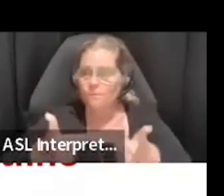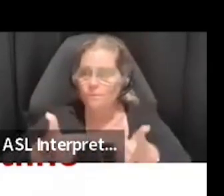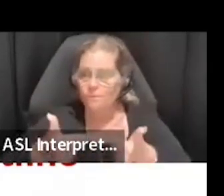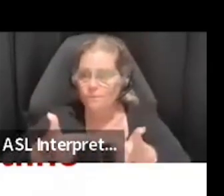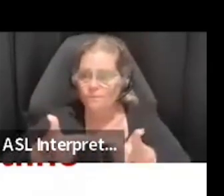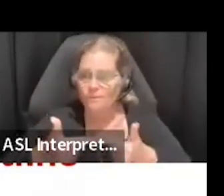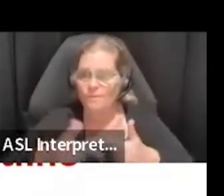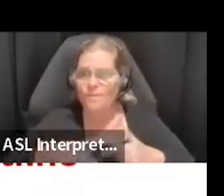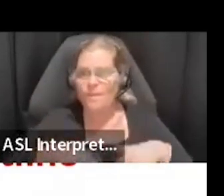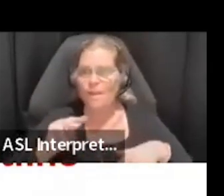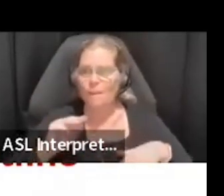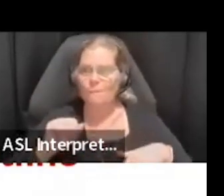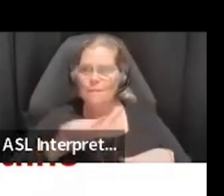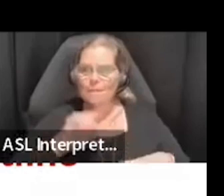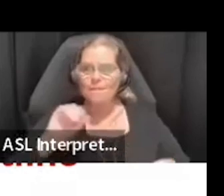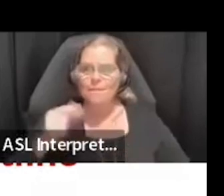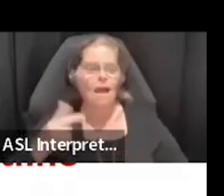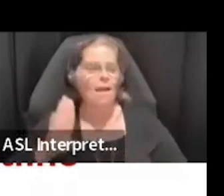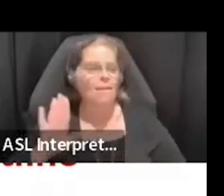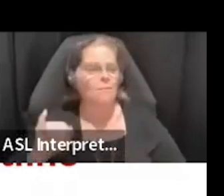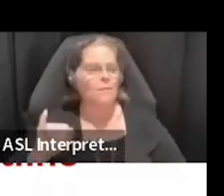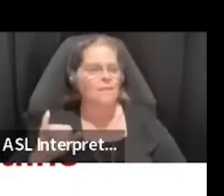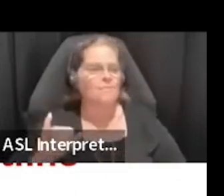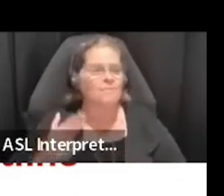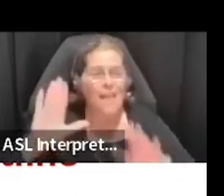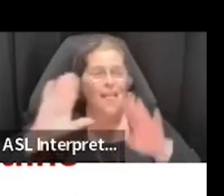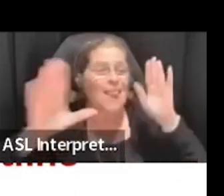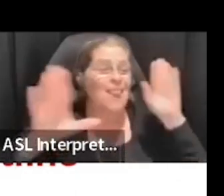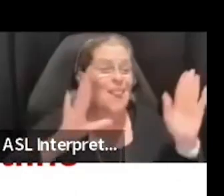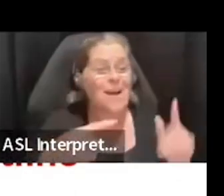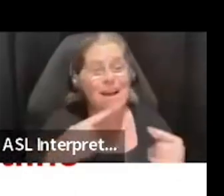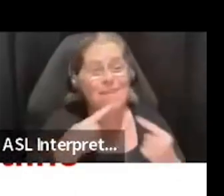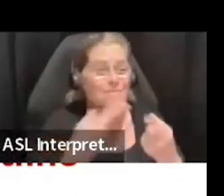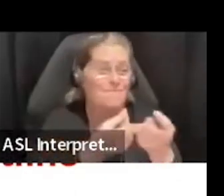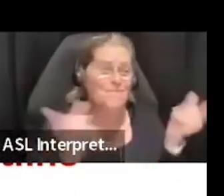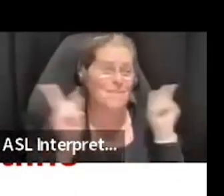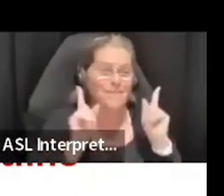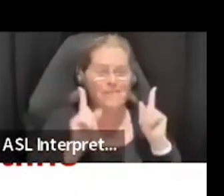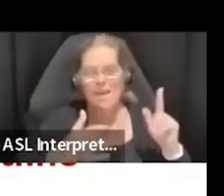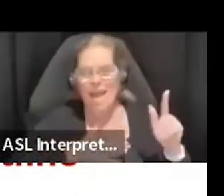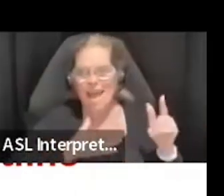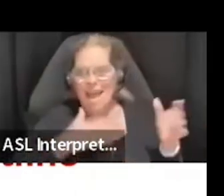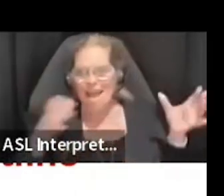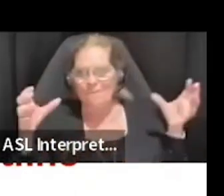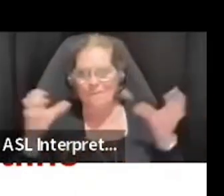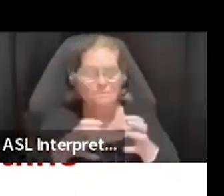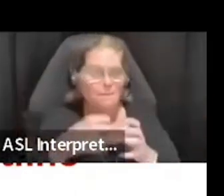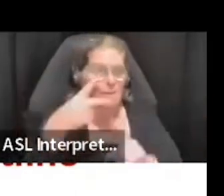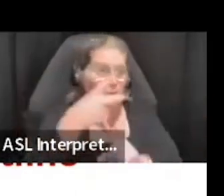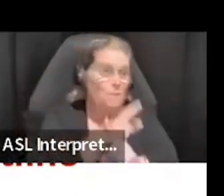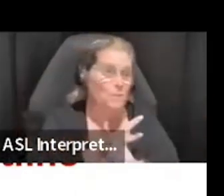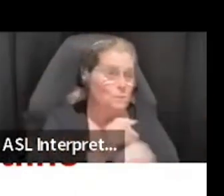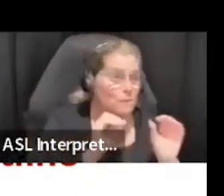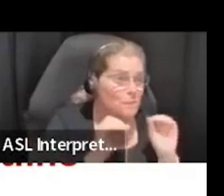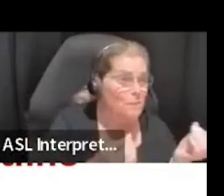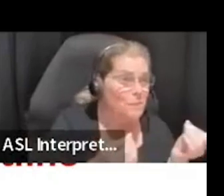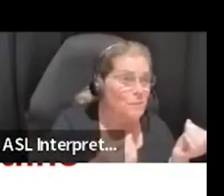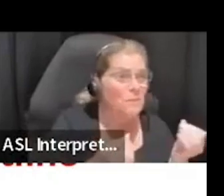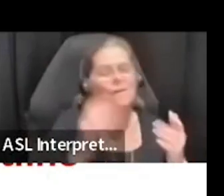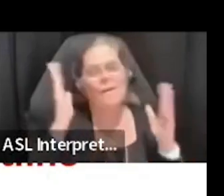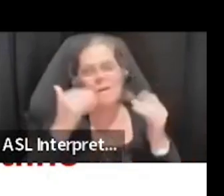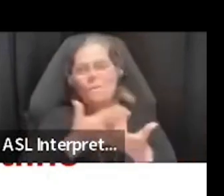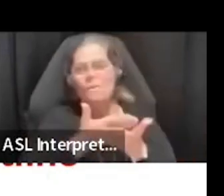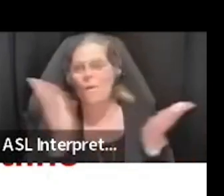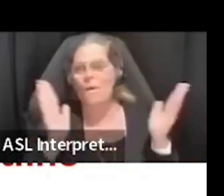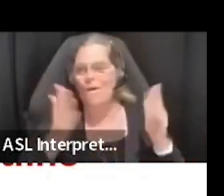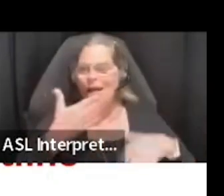Good afternoon, everybody. I've missed you. And so we're so glad to be back together again after 2 months. And I hope everyone had a wonderful holiday